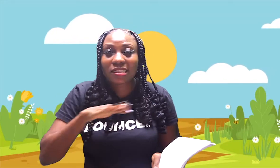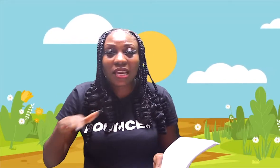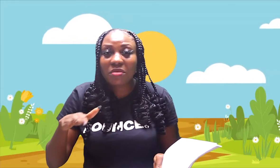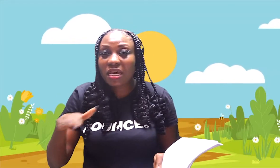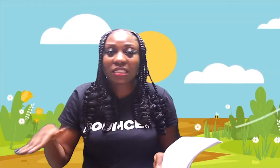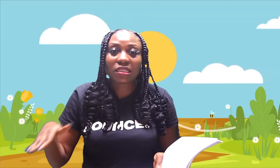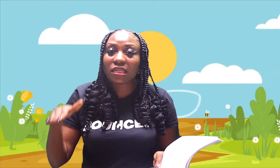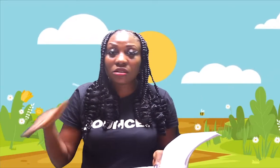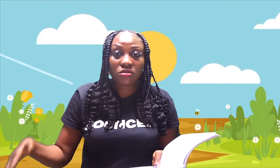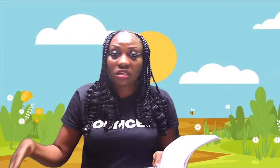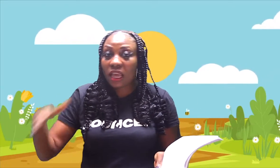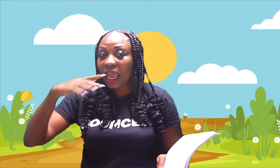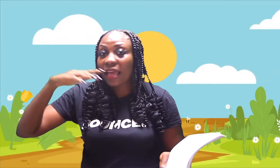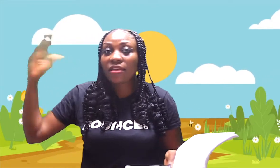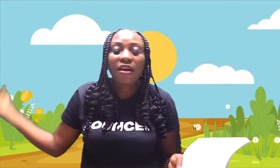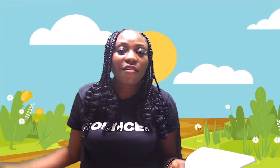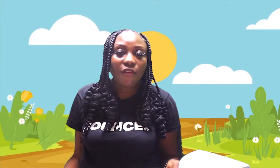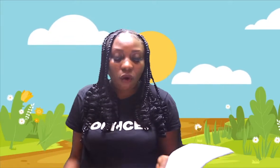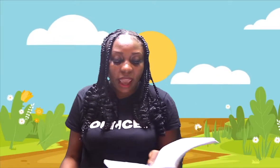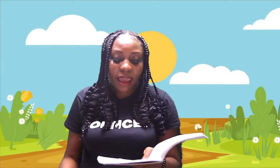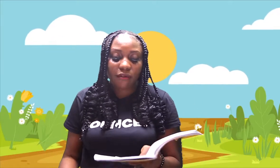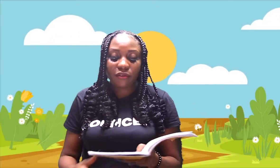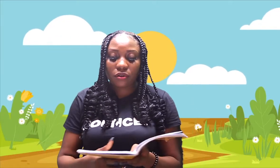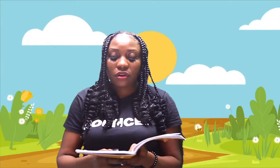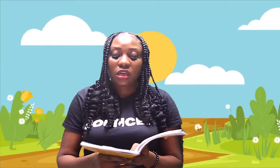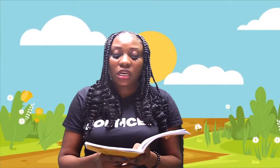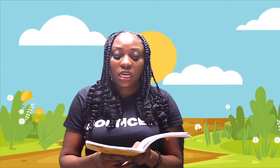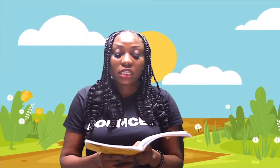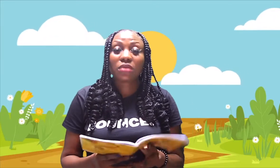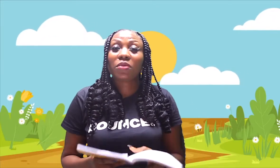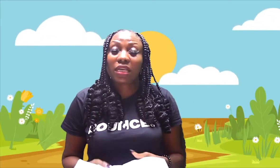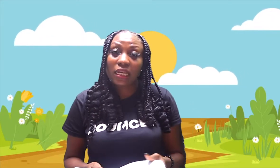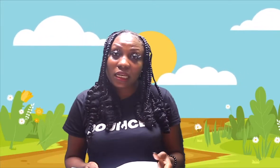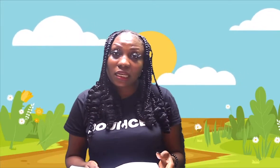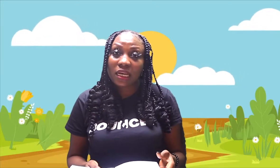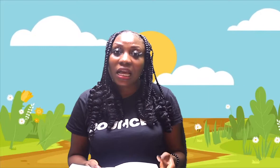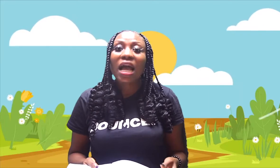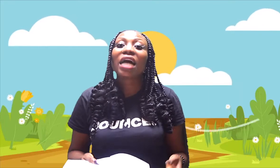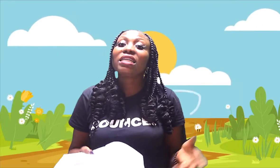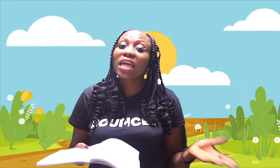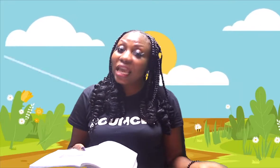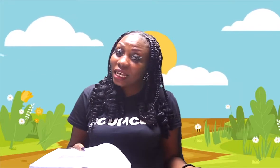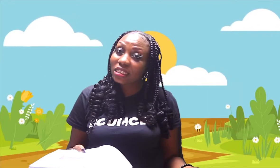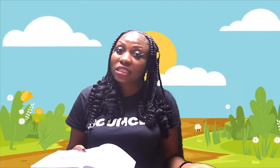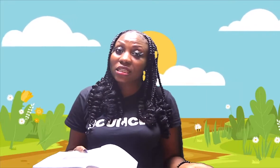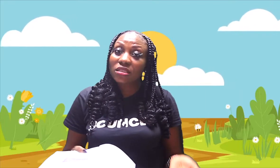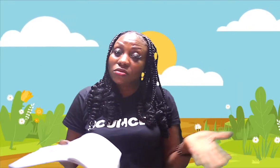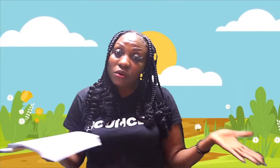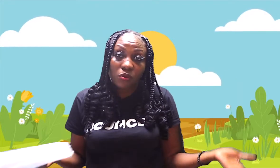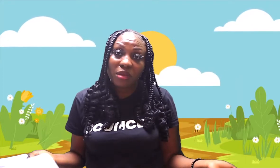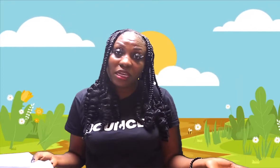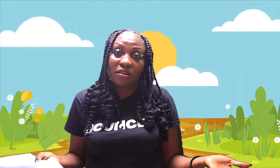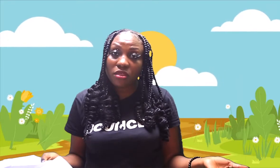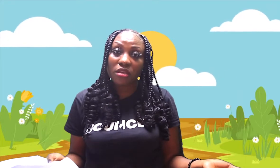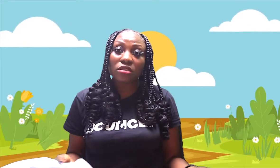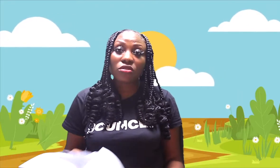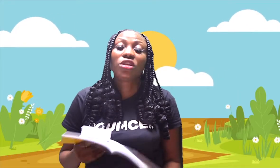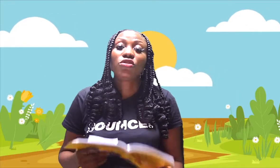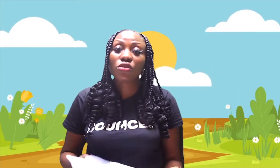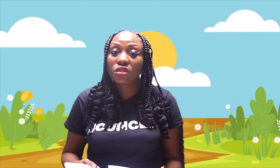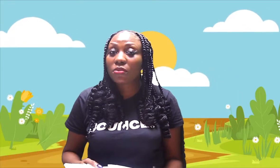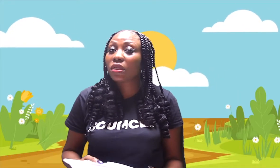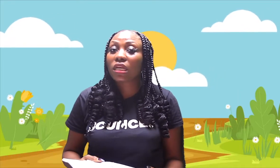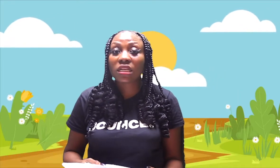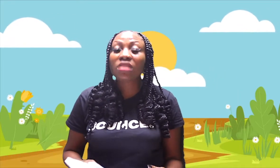He's the same yesterday, today, and forever. He is the beginning and the ending. He's the one who made all things.